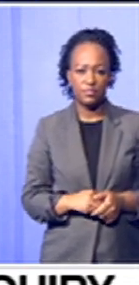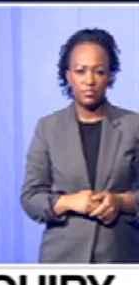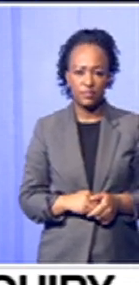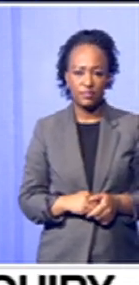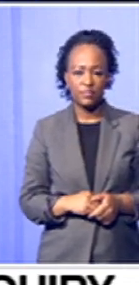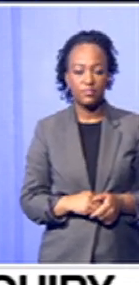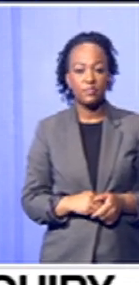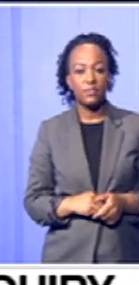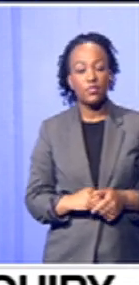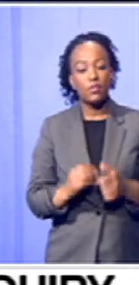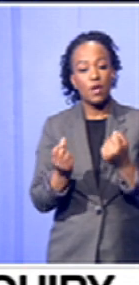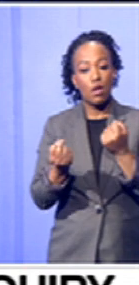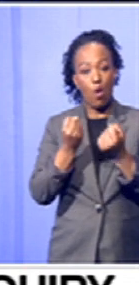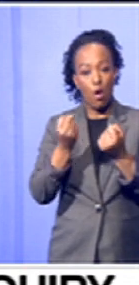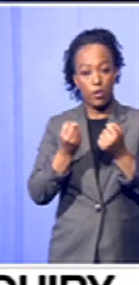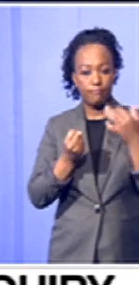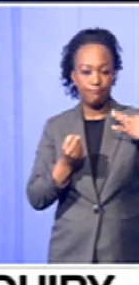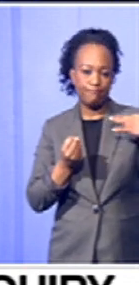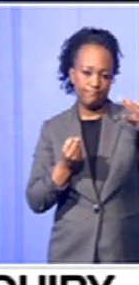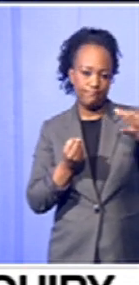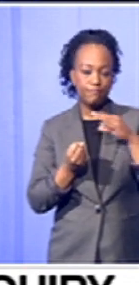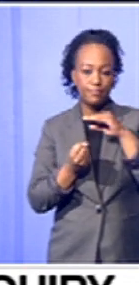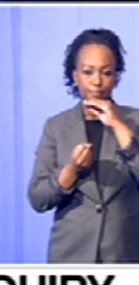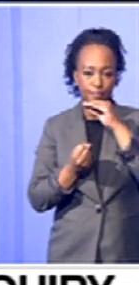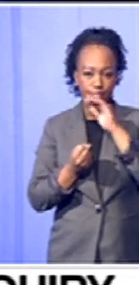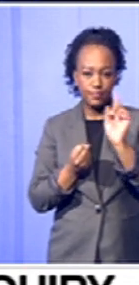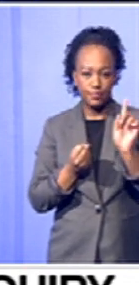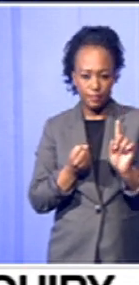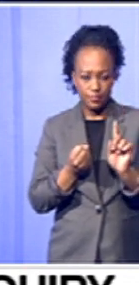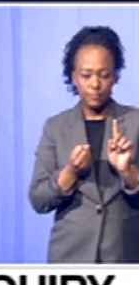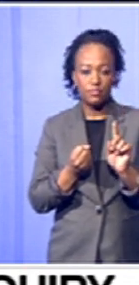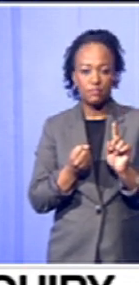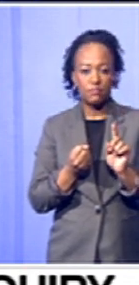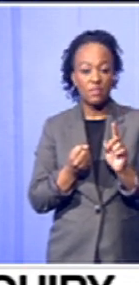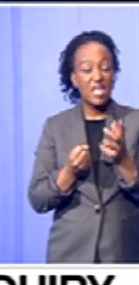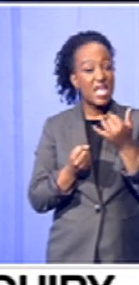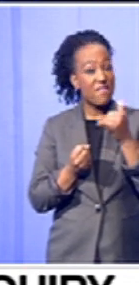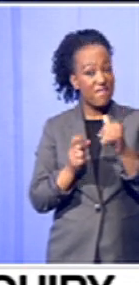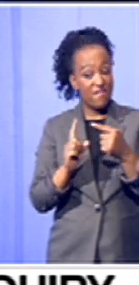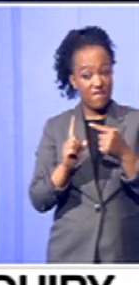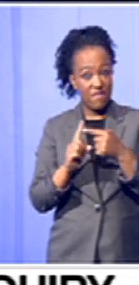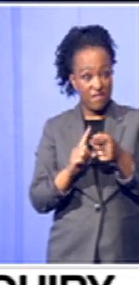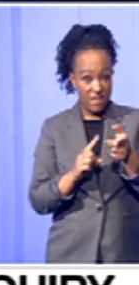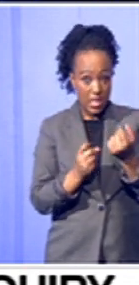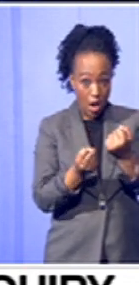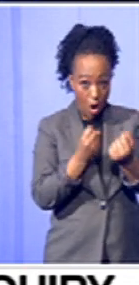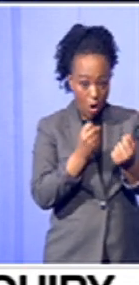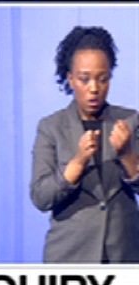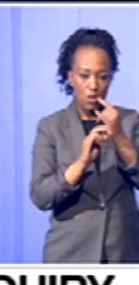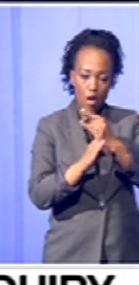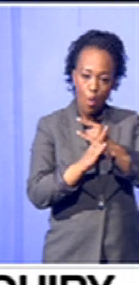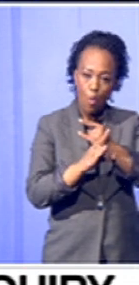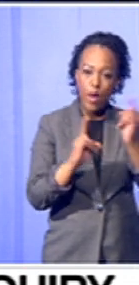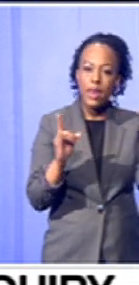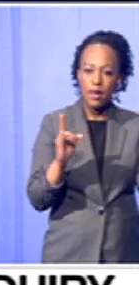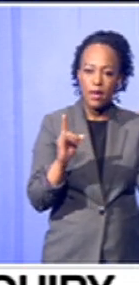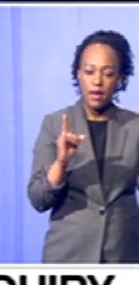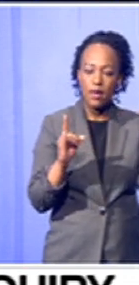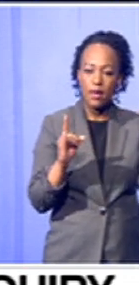This court application means that now, if she wins here, she can stall